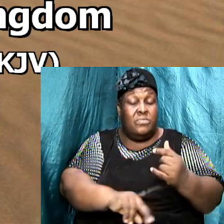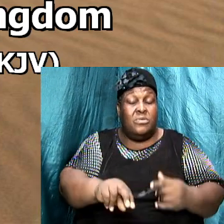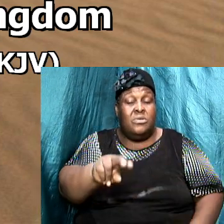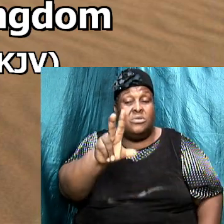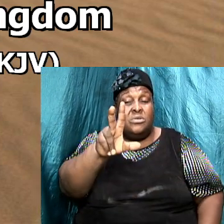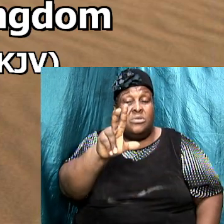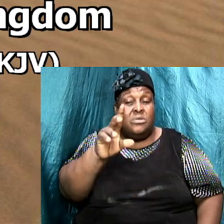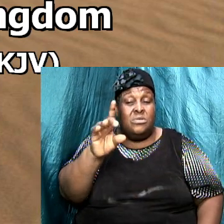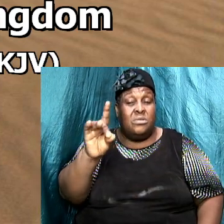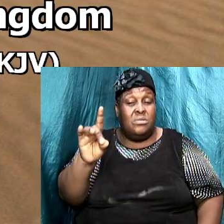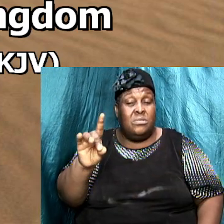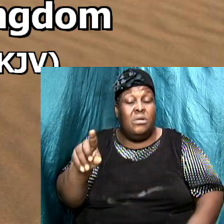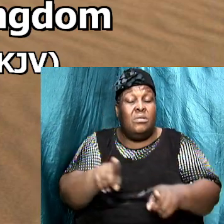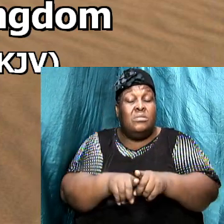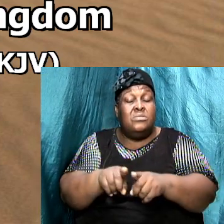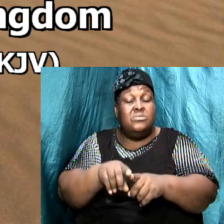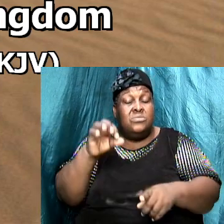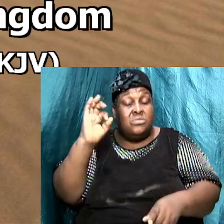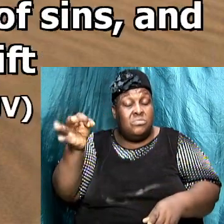repentance.